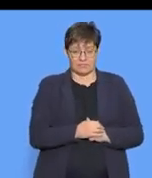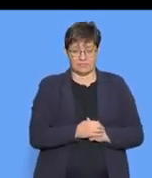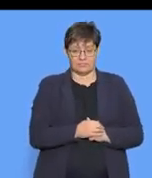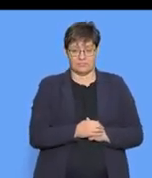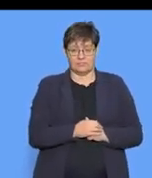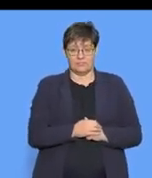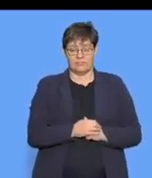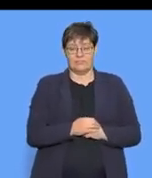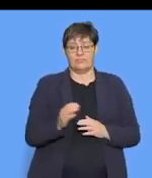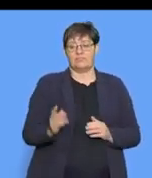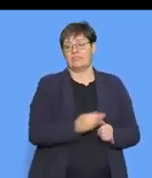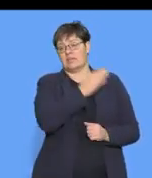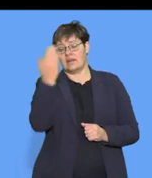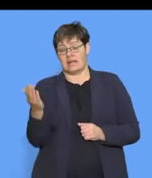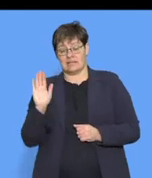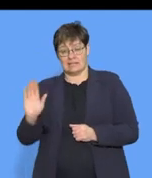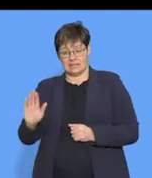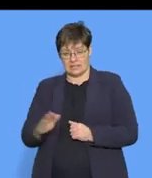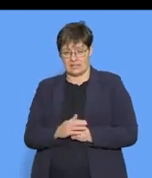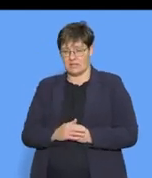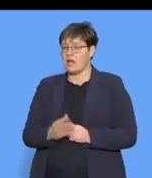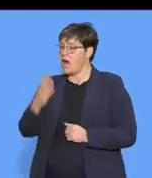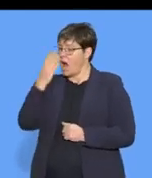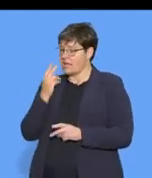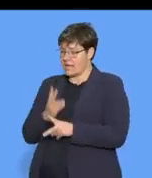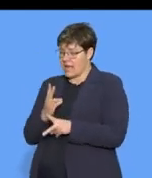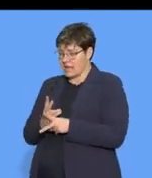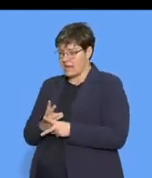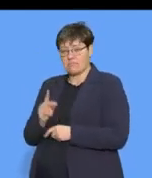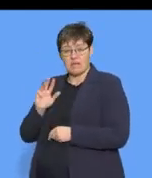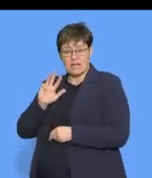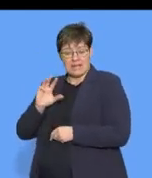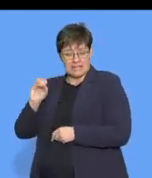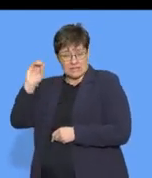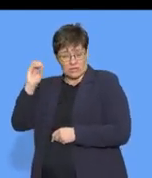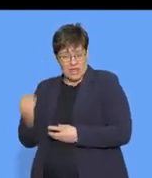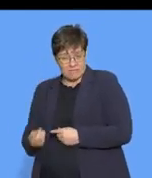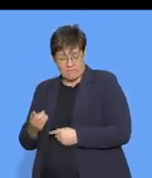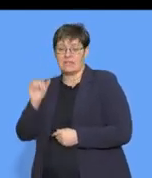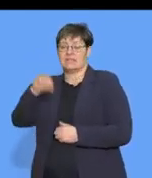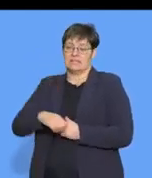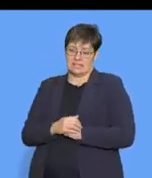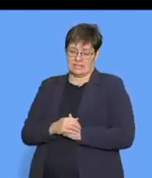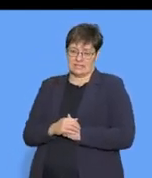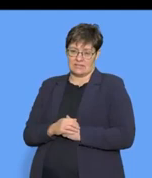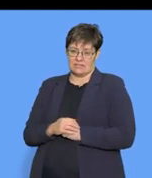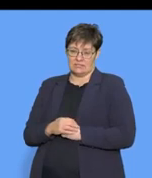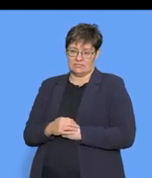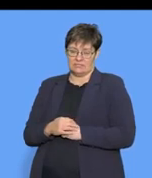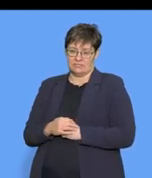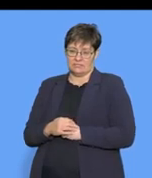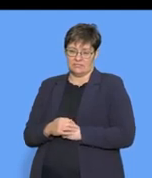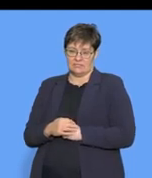Okay, let's go to this next triangle here. Start asking our questions again. Is it right angled? Yes, it is a right